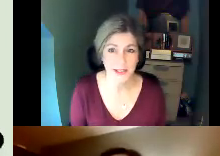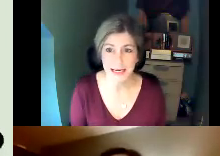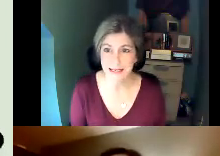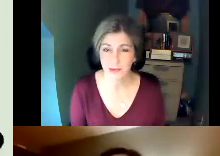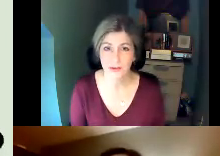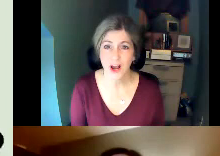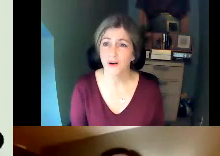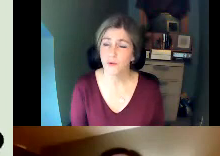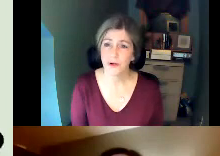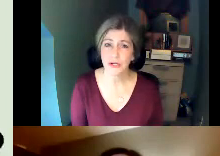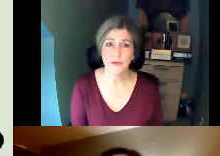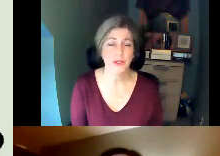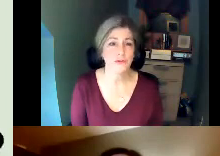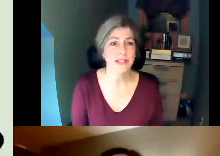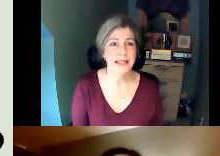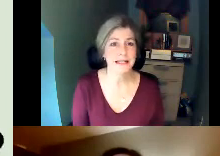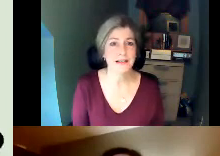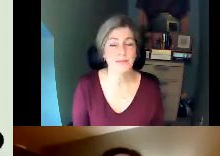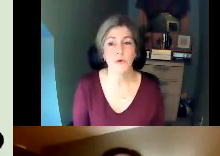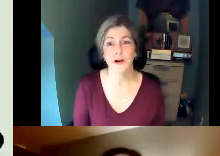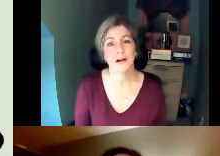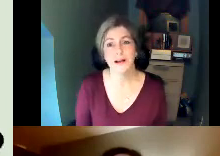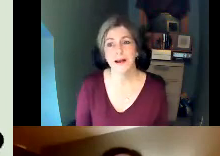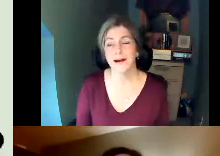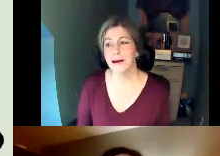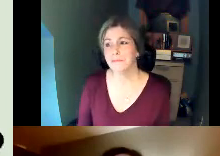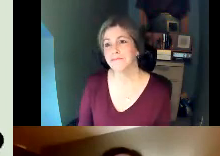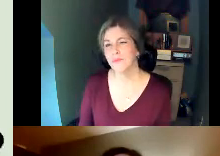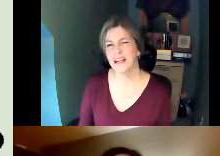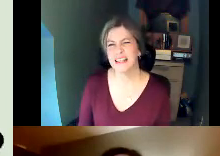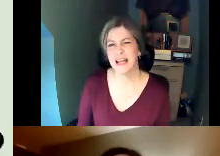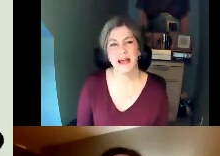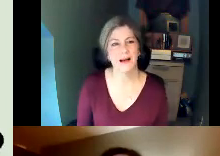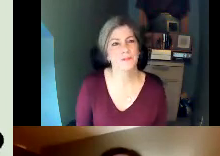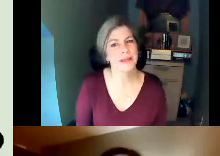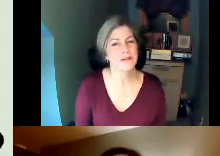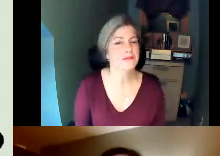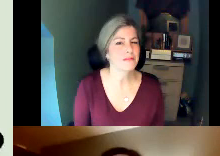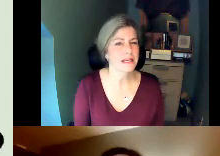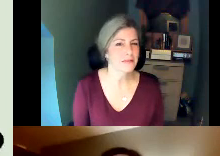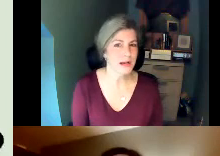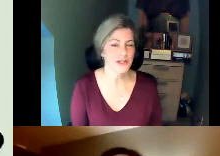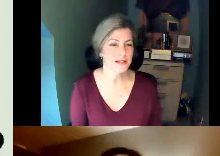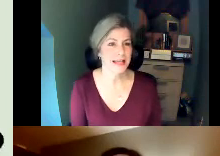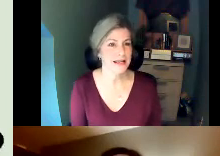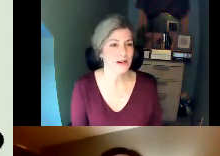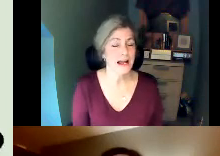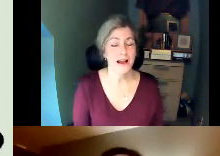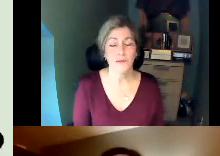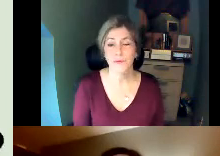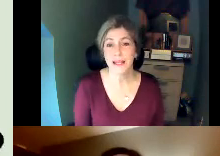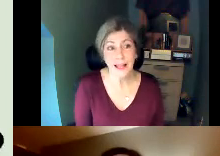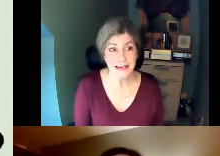your questions answered, or you just need some more more in-depth help and you think of questions